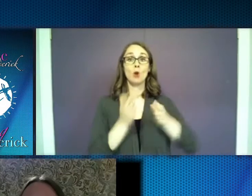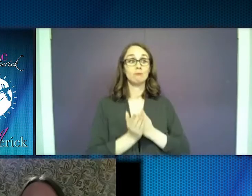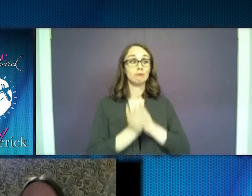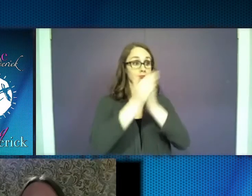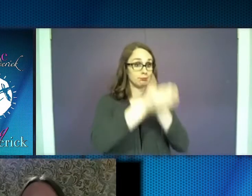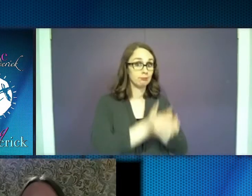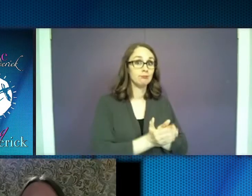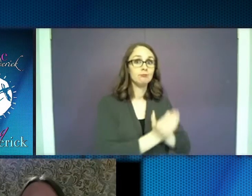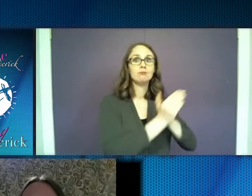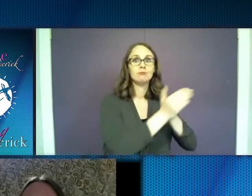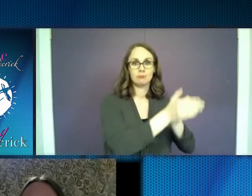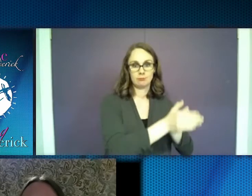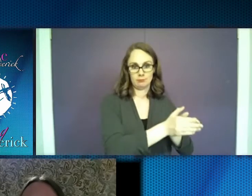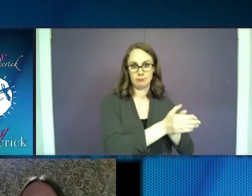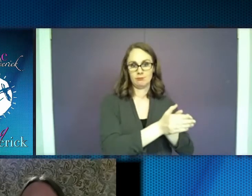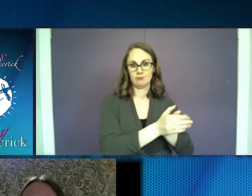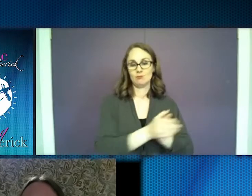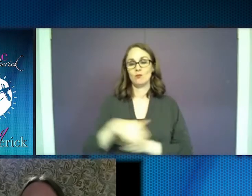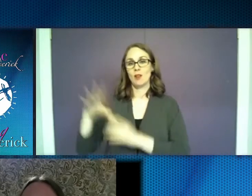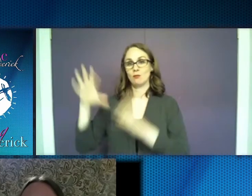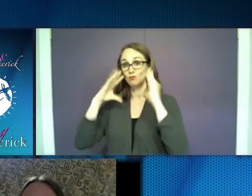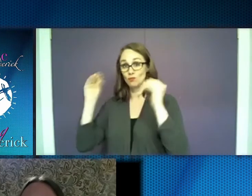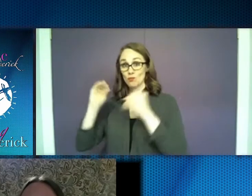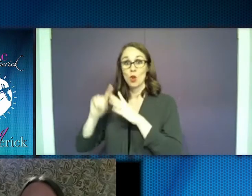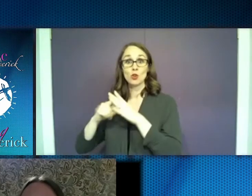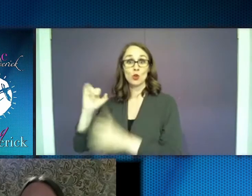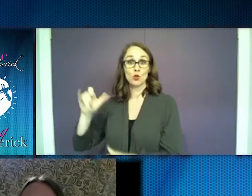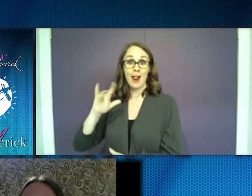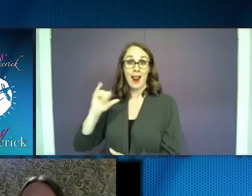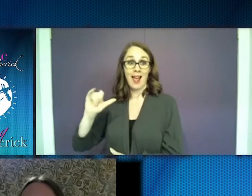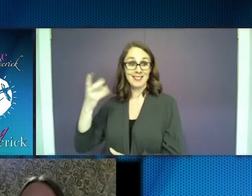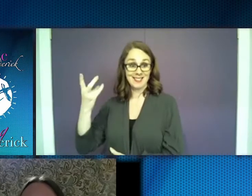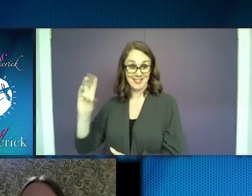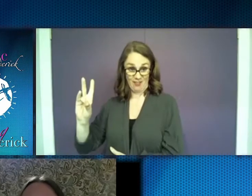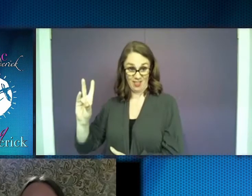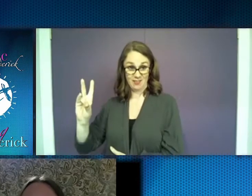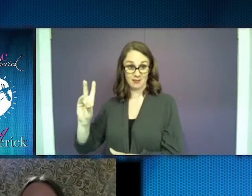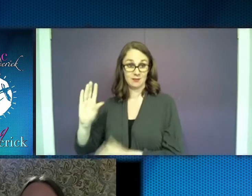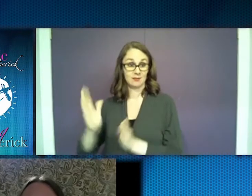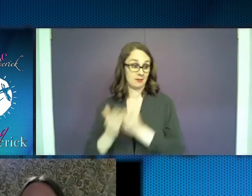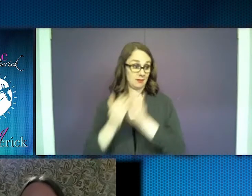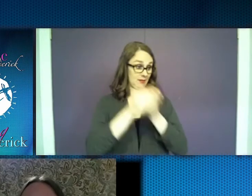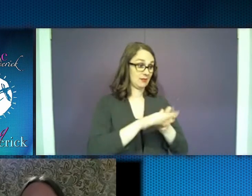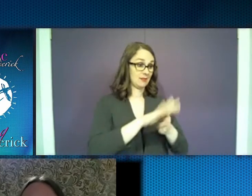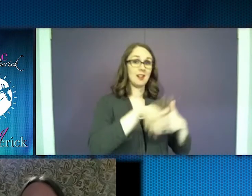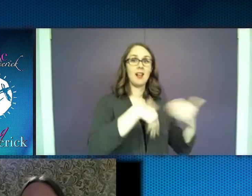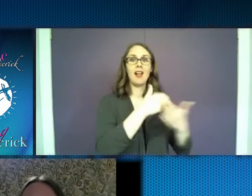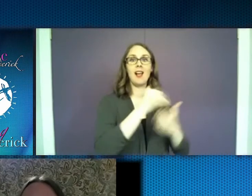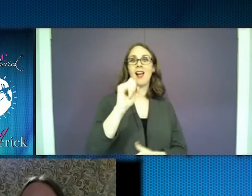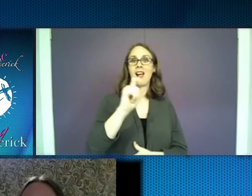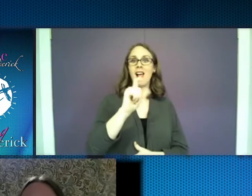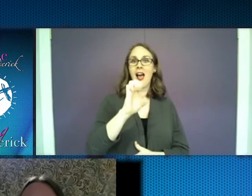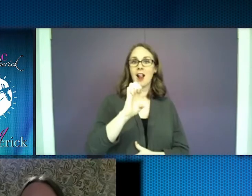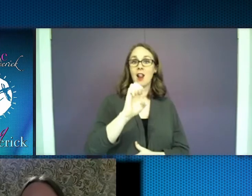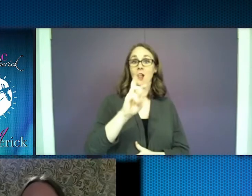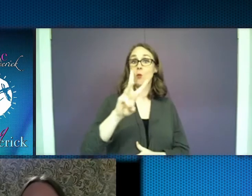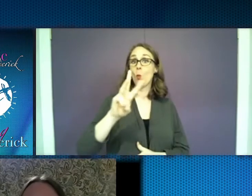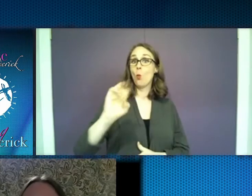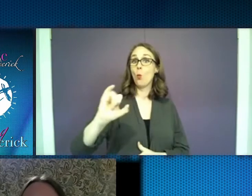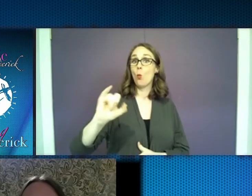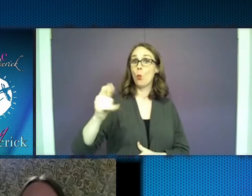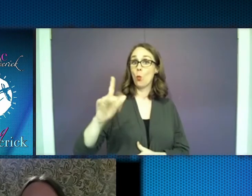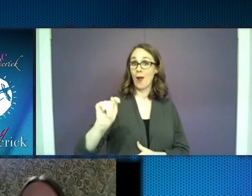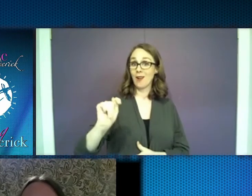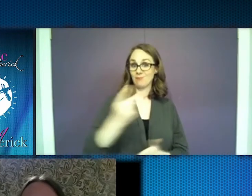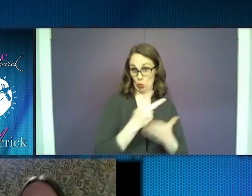from Rotterdam, where they embarked on July 7th of that year, to the Isle of Wight, took 3 weeks.